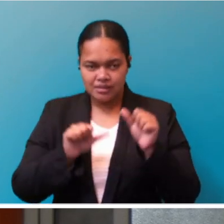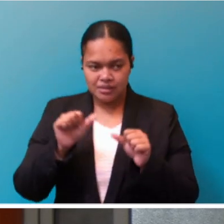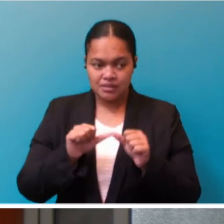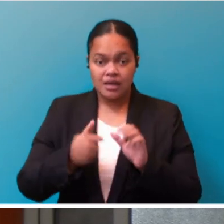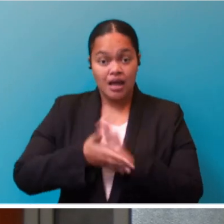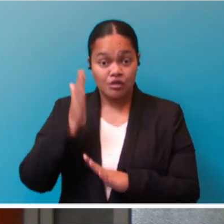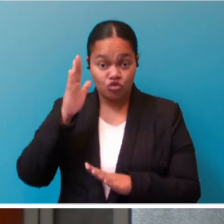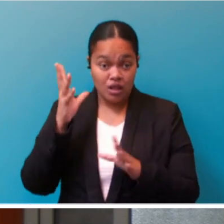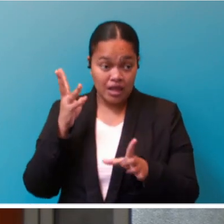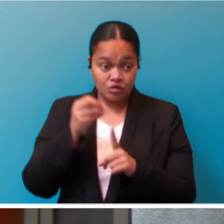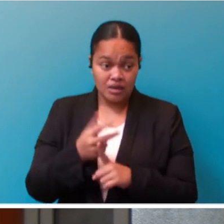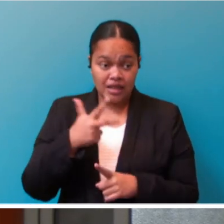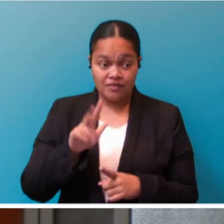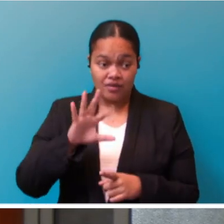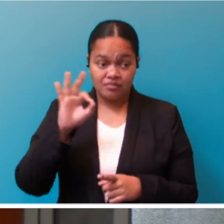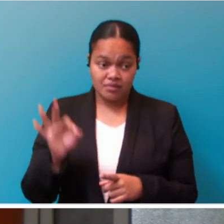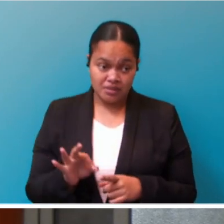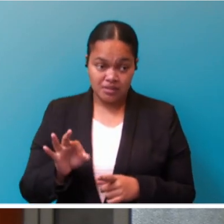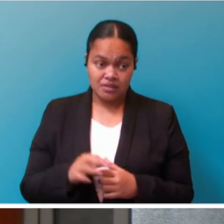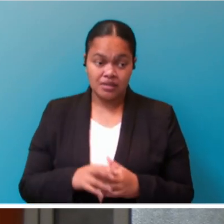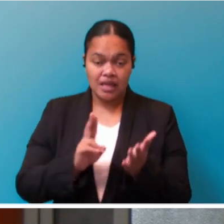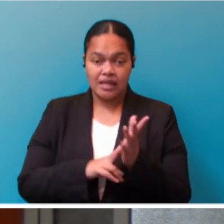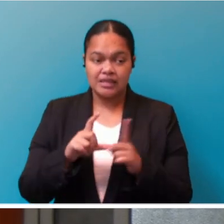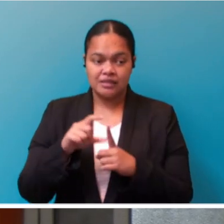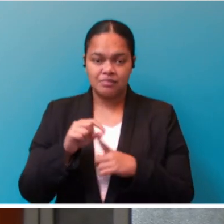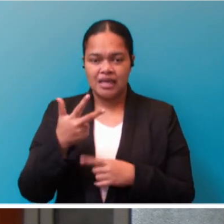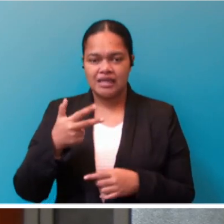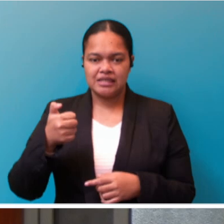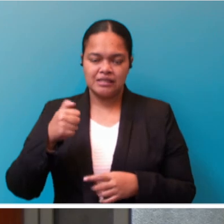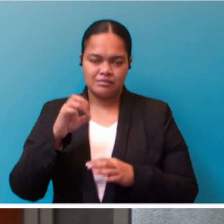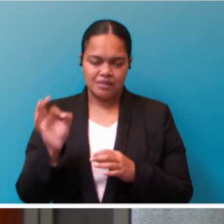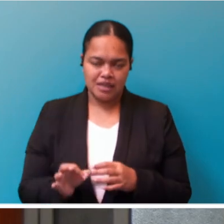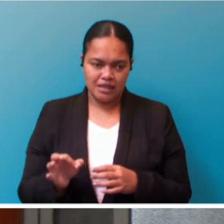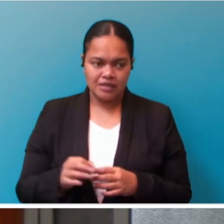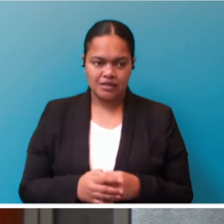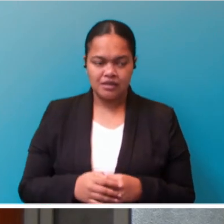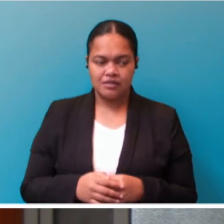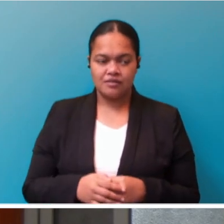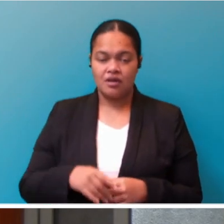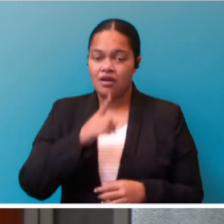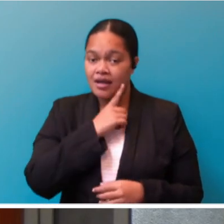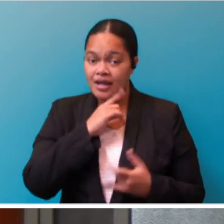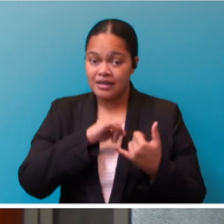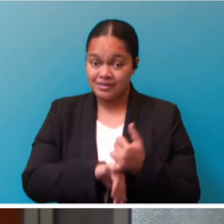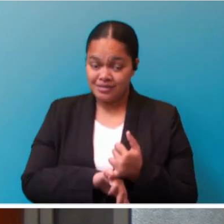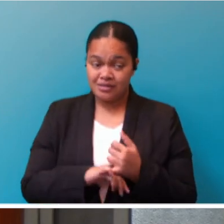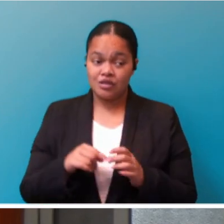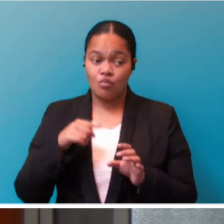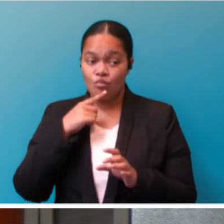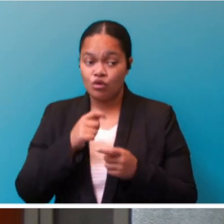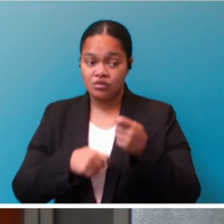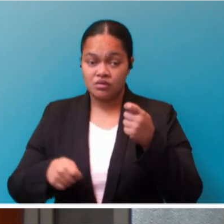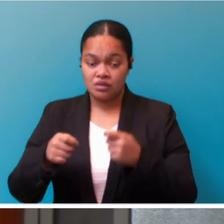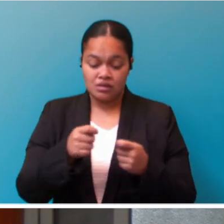secondary, 85%, is just under the NDP target of 86%. Adolescent girls are more likely than boys to transition